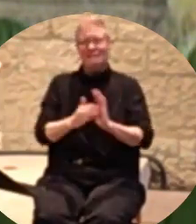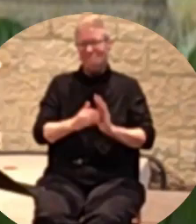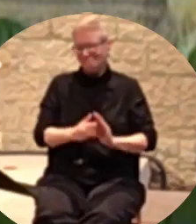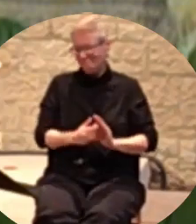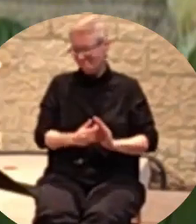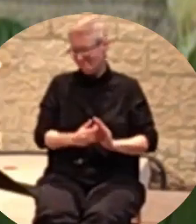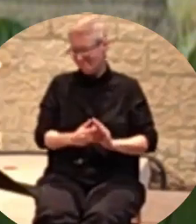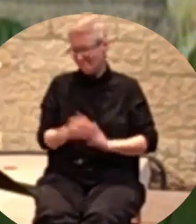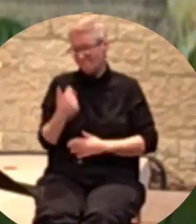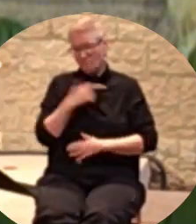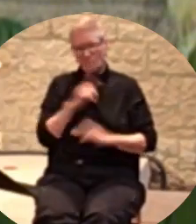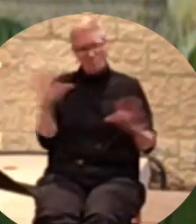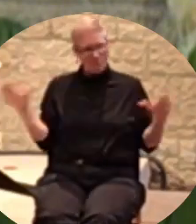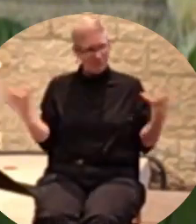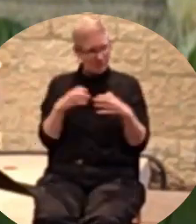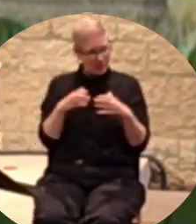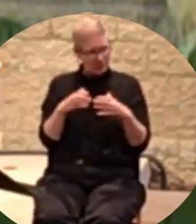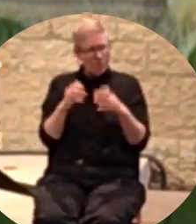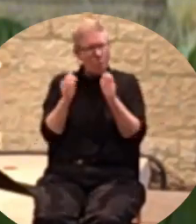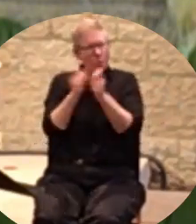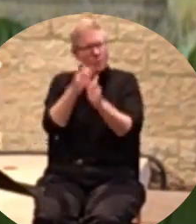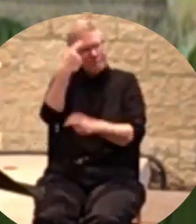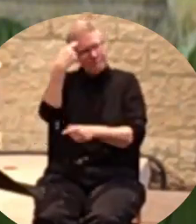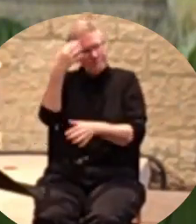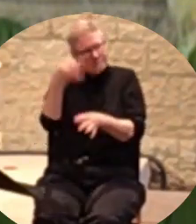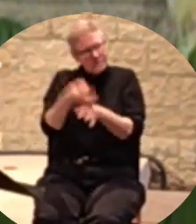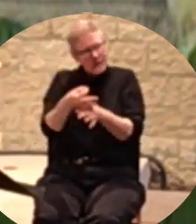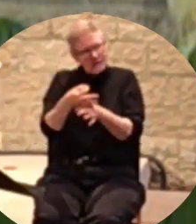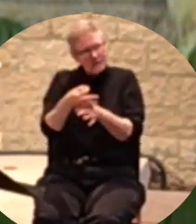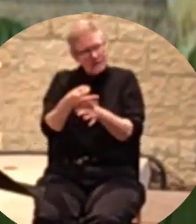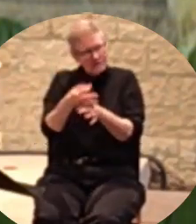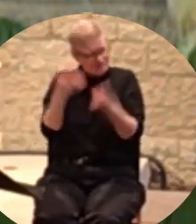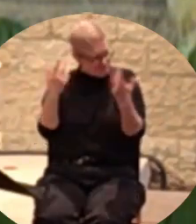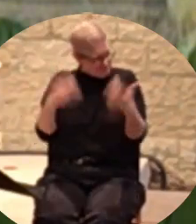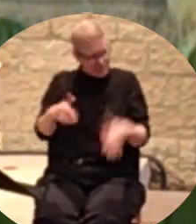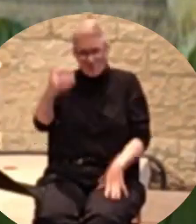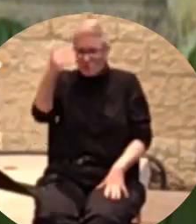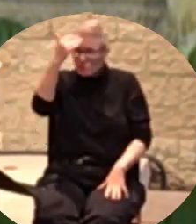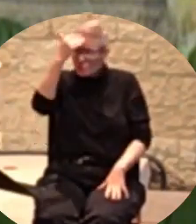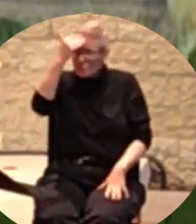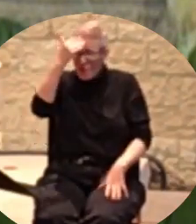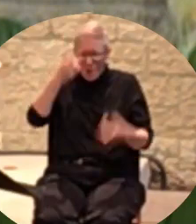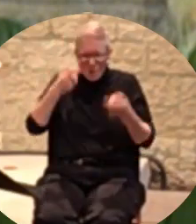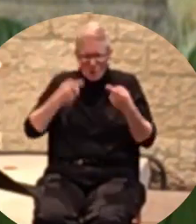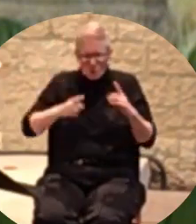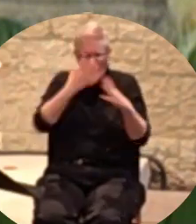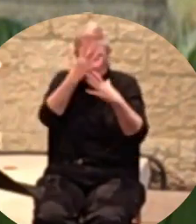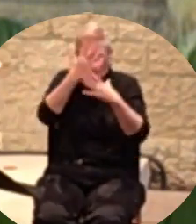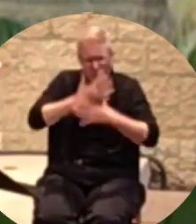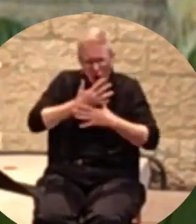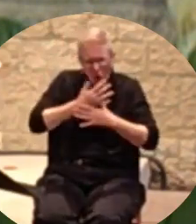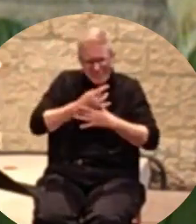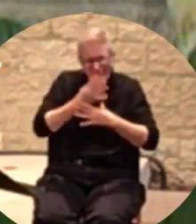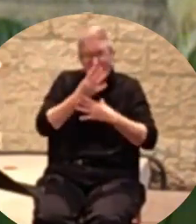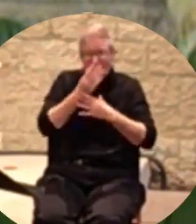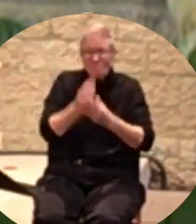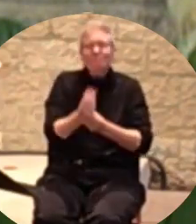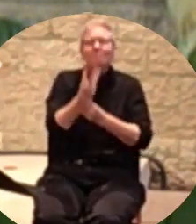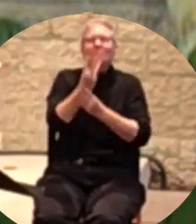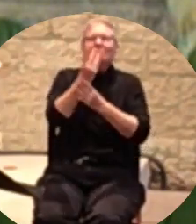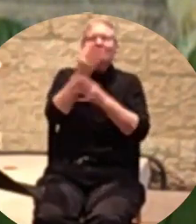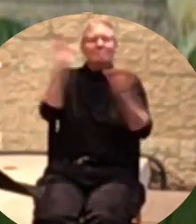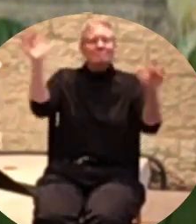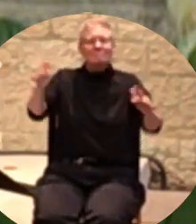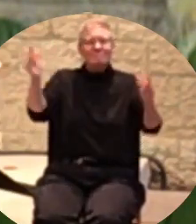We come together in faith, knowing that the light shines in the darkness, and the darkness does not overcome